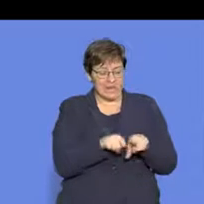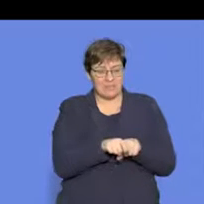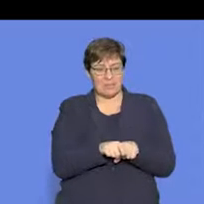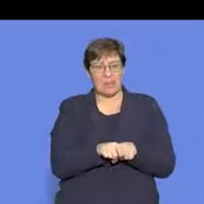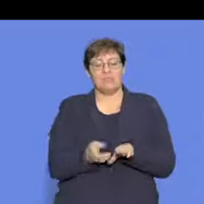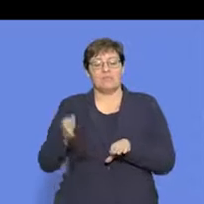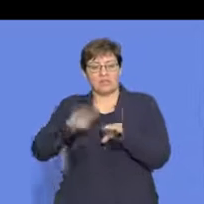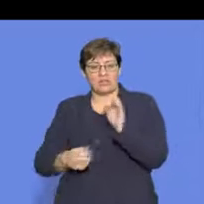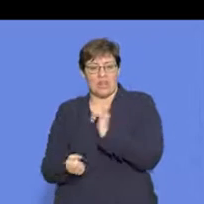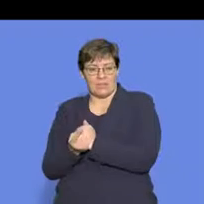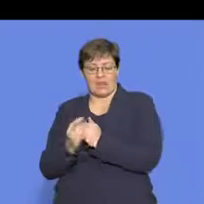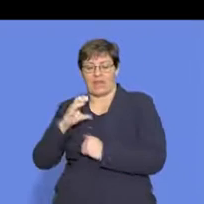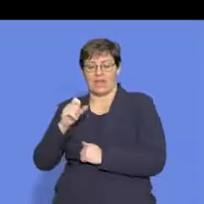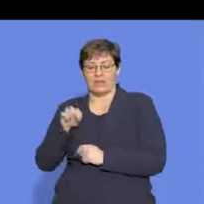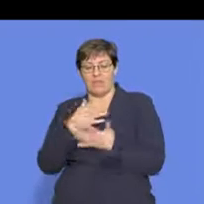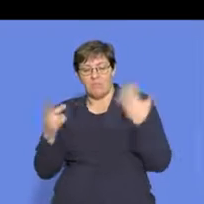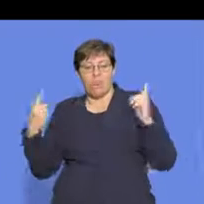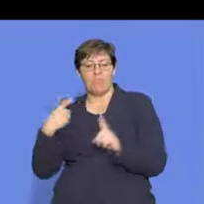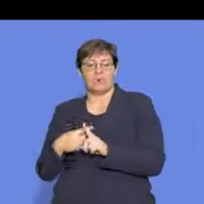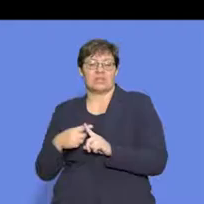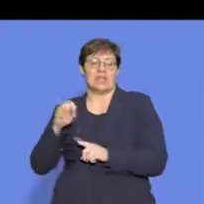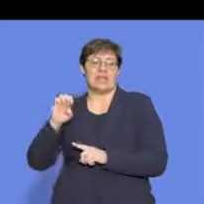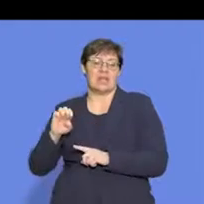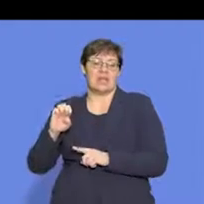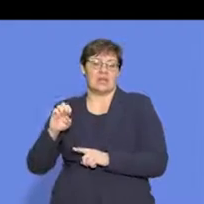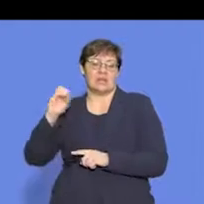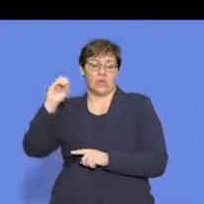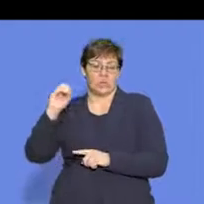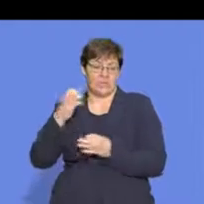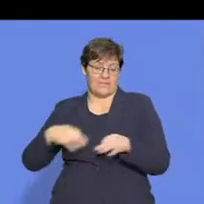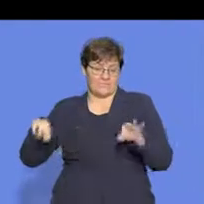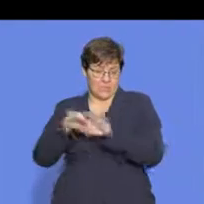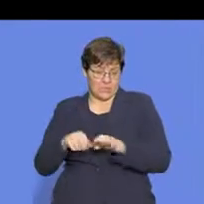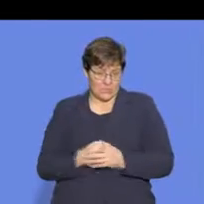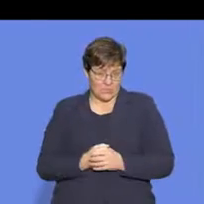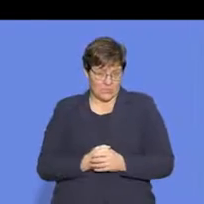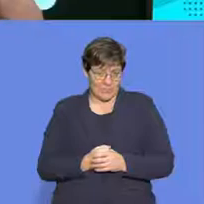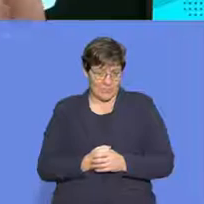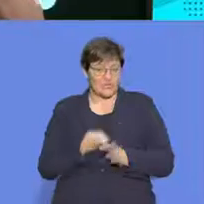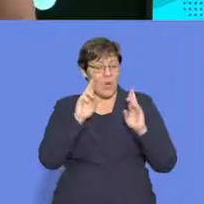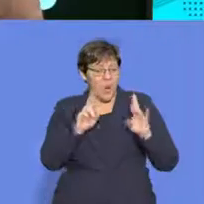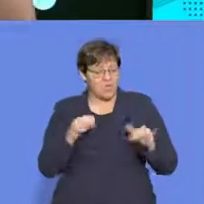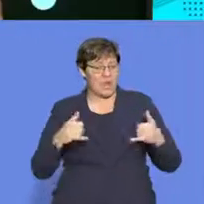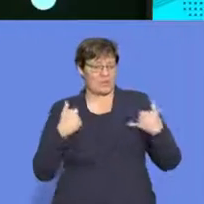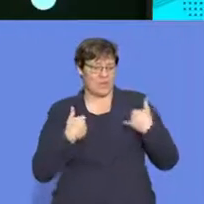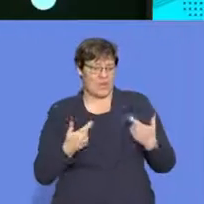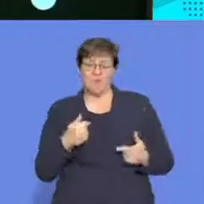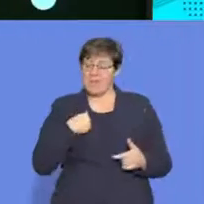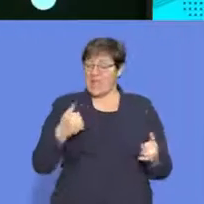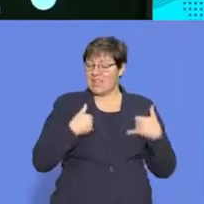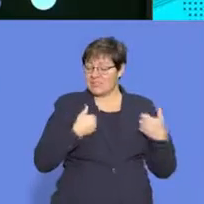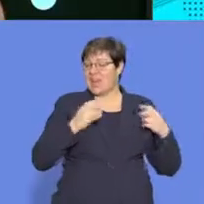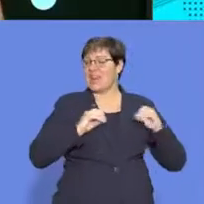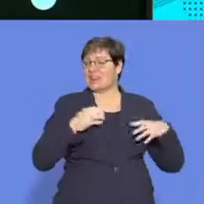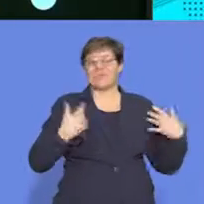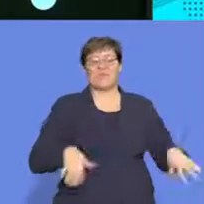Similarly, reduction takes place at the cathode, and this is going to be the more positive E naught value. Guys, I hope you've enjoyed being with